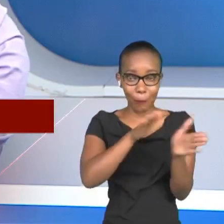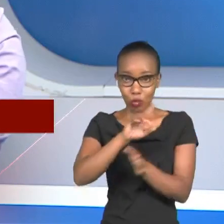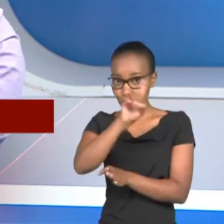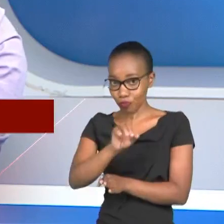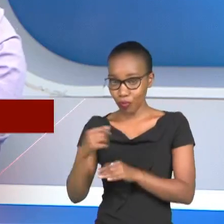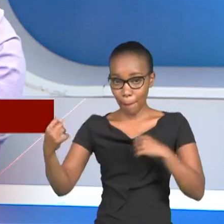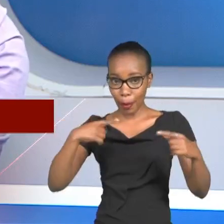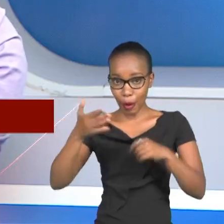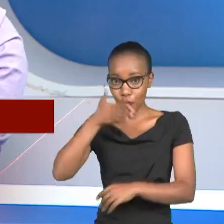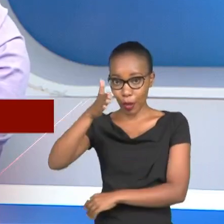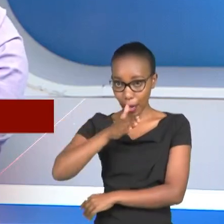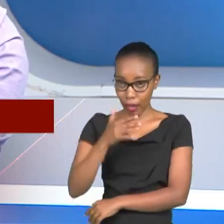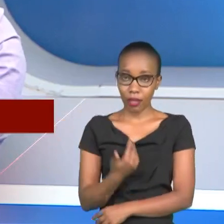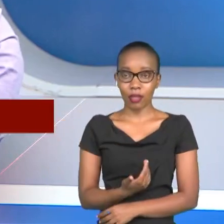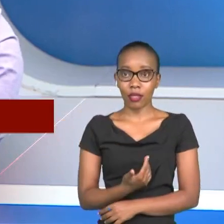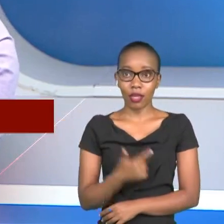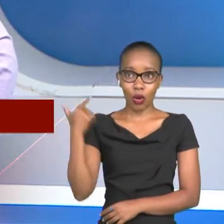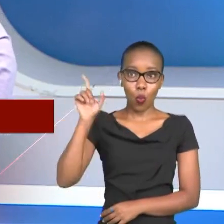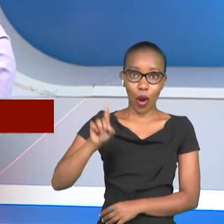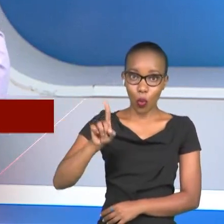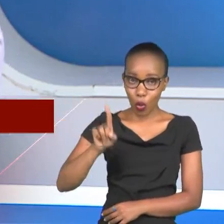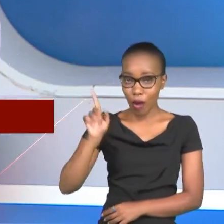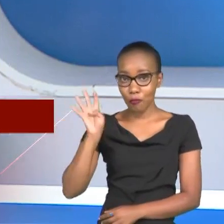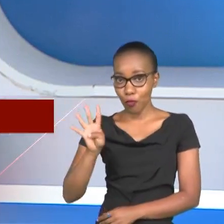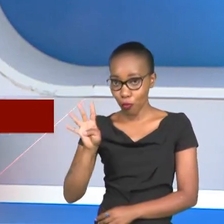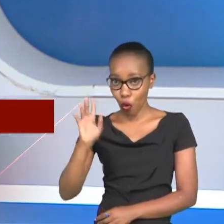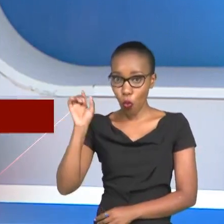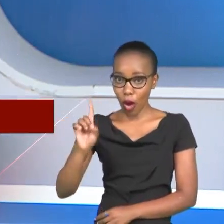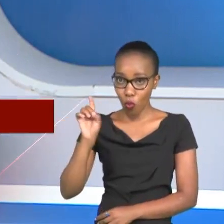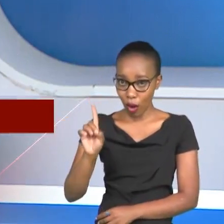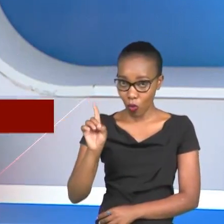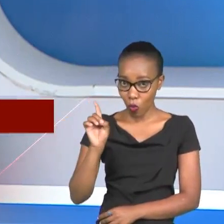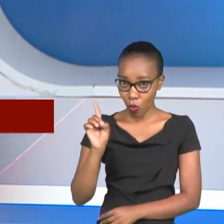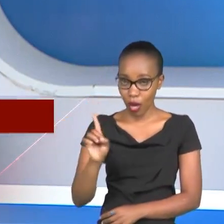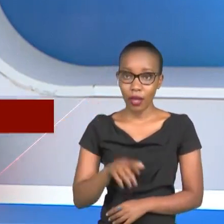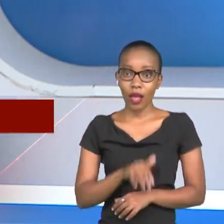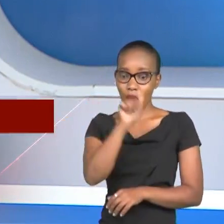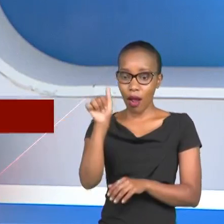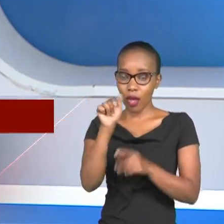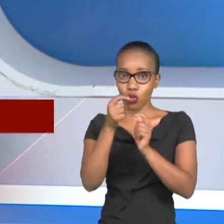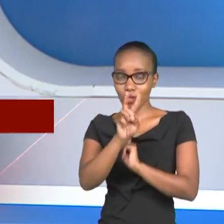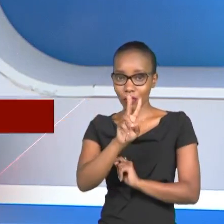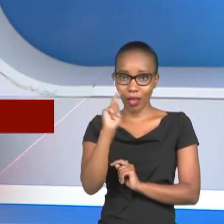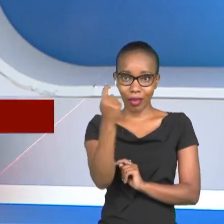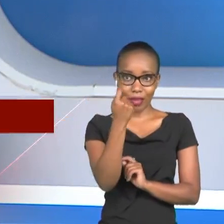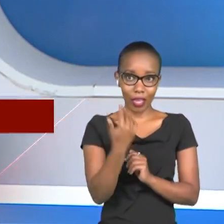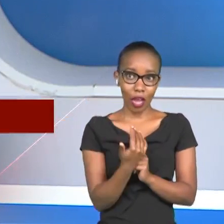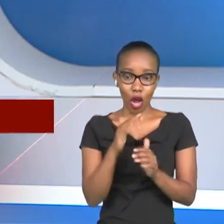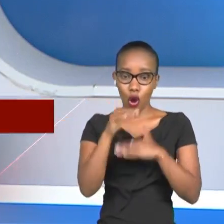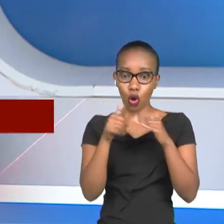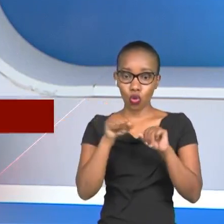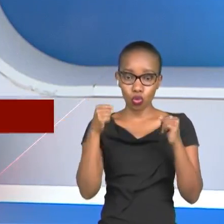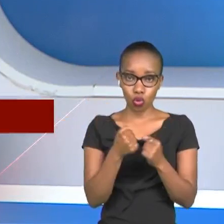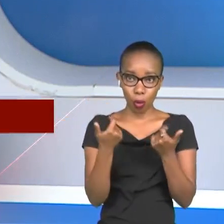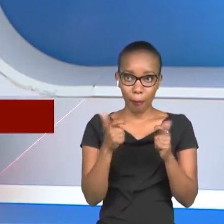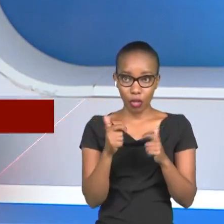your feedback on 111 444 111 and at Switch TV Kenya and link on Bogo, all my social media